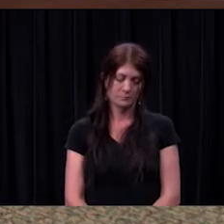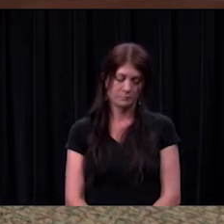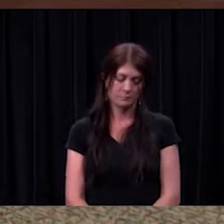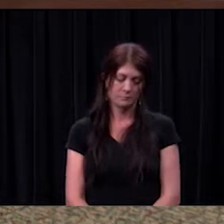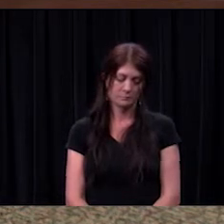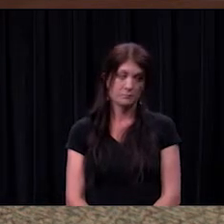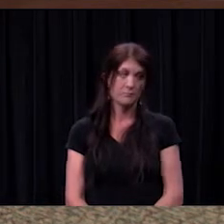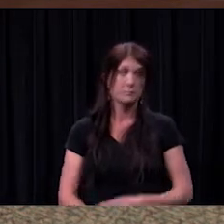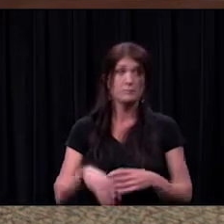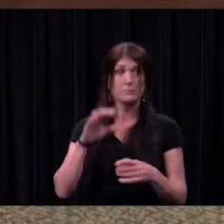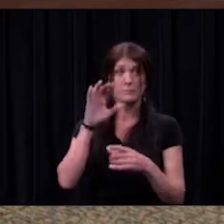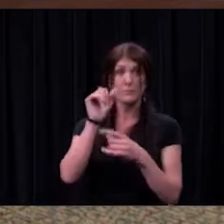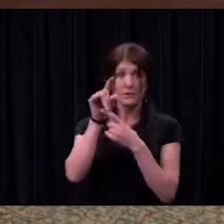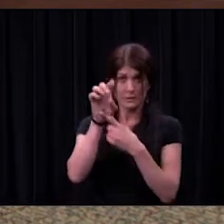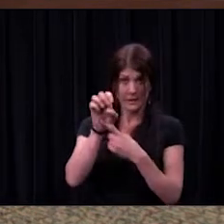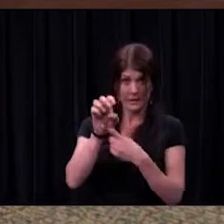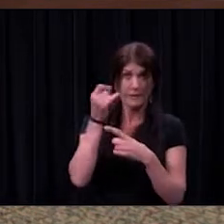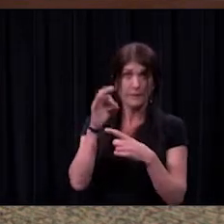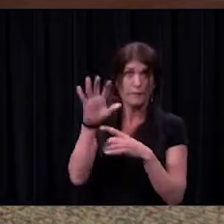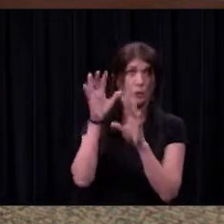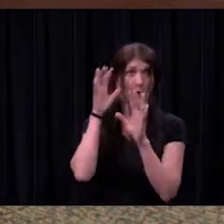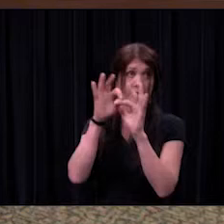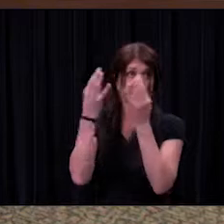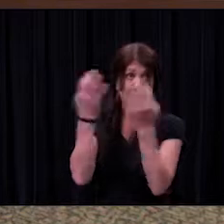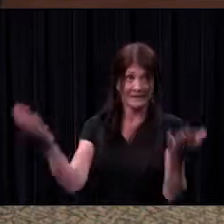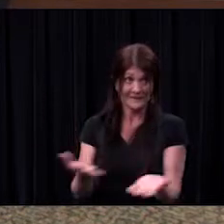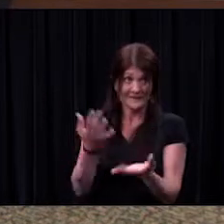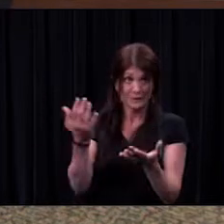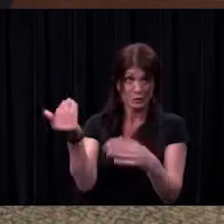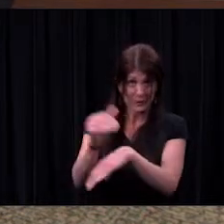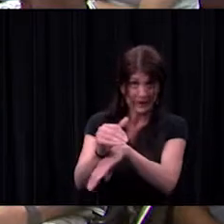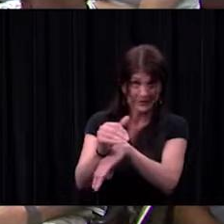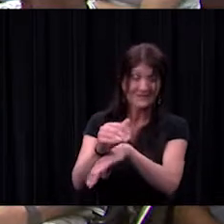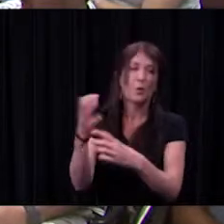And Kate, is your family here tonight? We'd love for them to stand and be recognized. I assume that's our